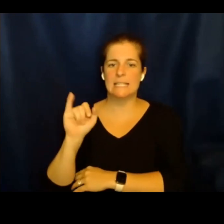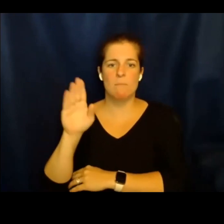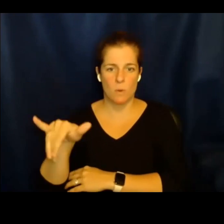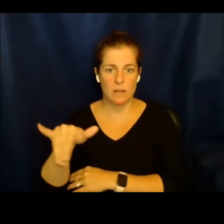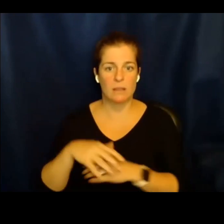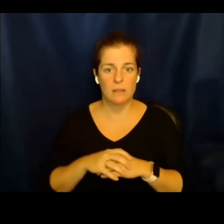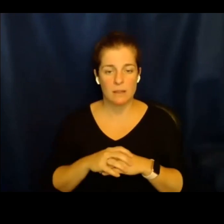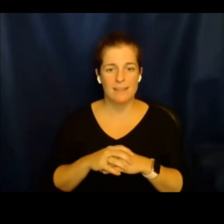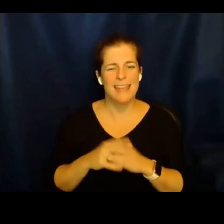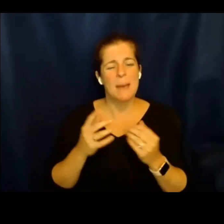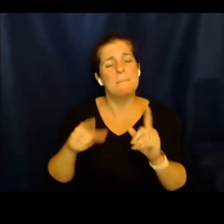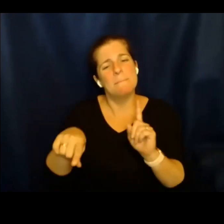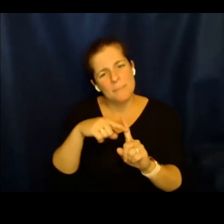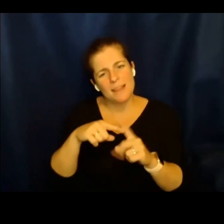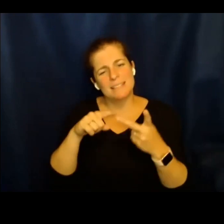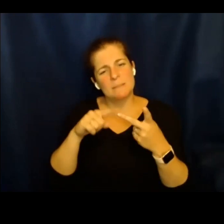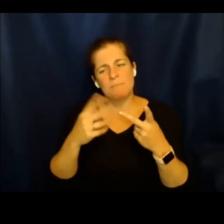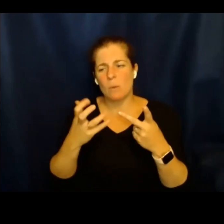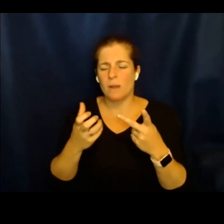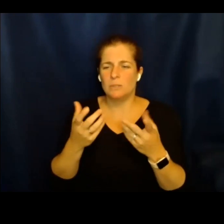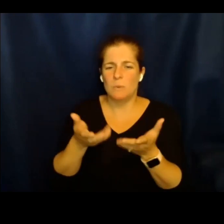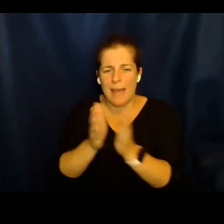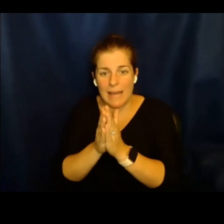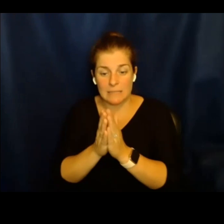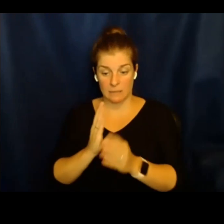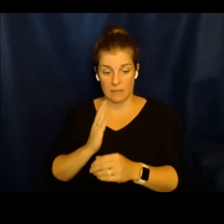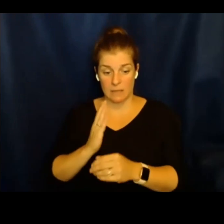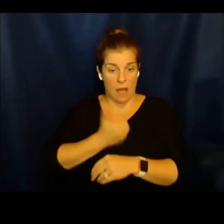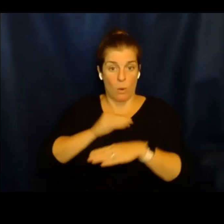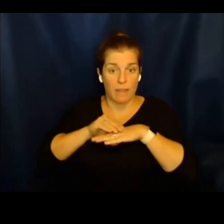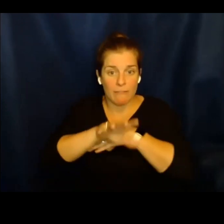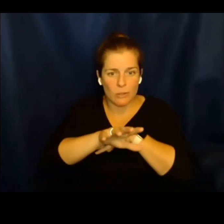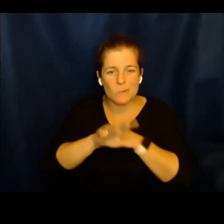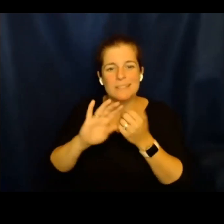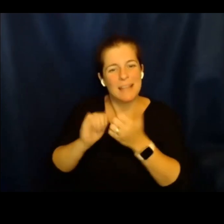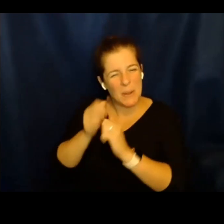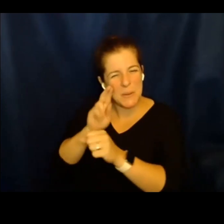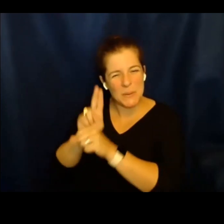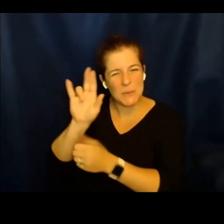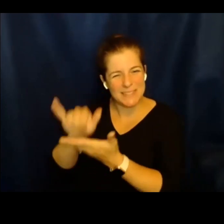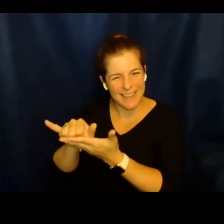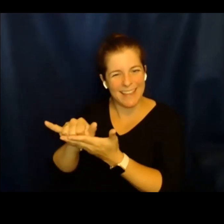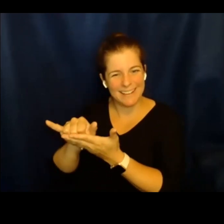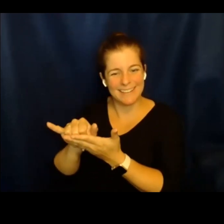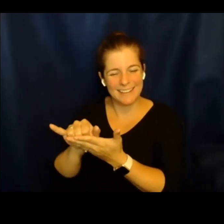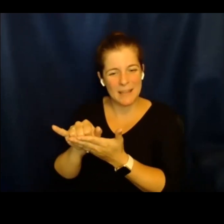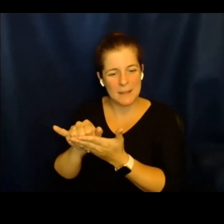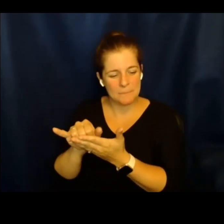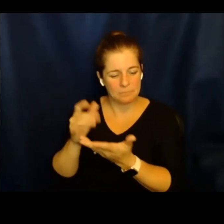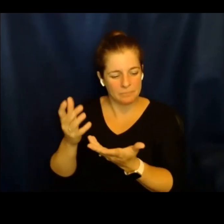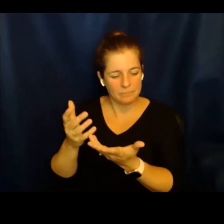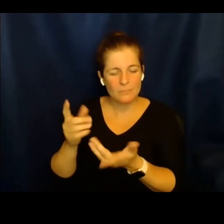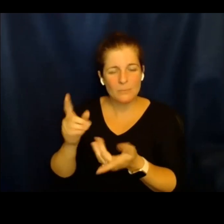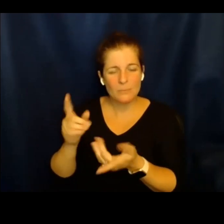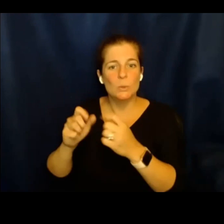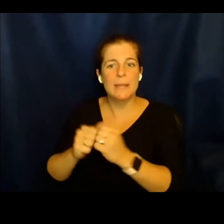do? How can we use our influence and the activities that we do for the community in order to implement